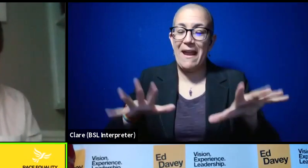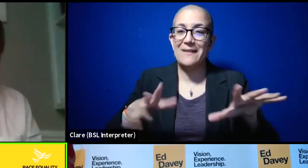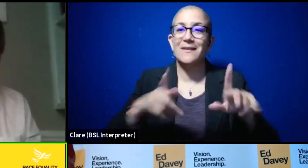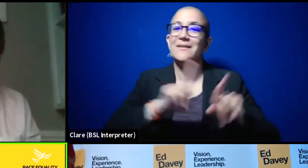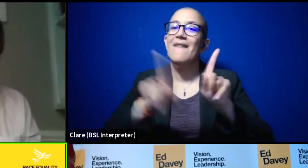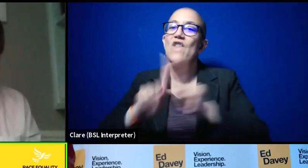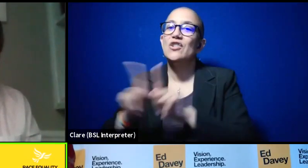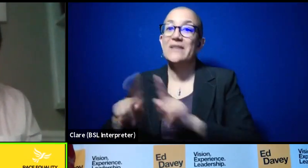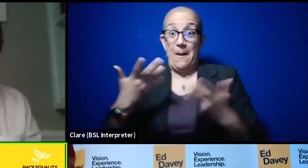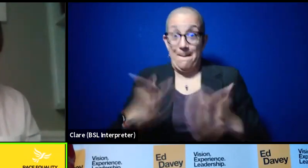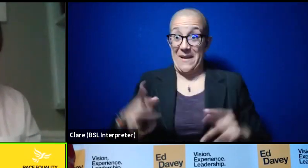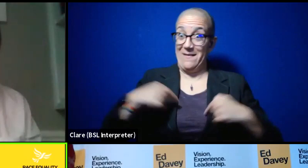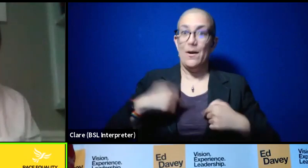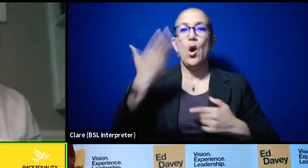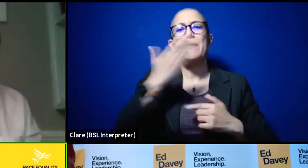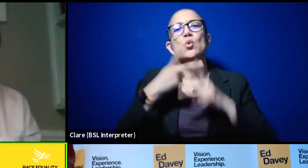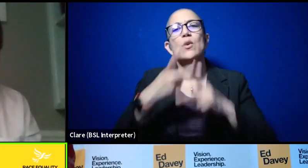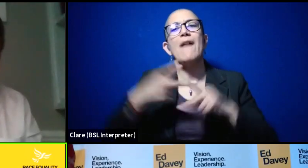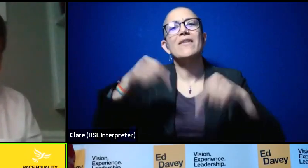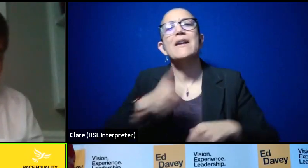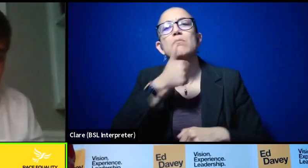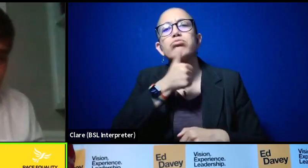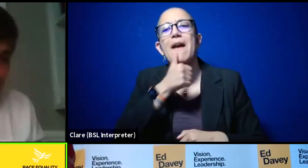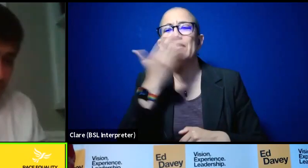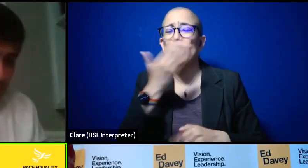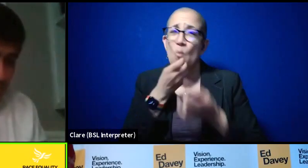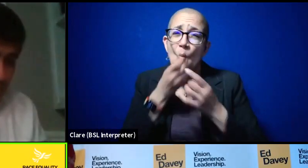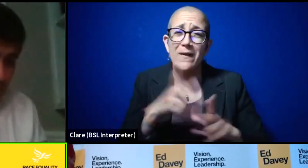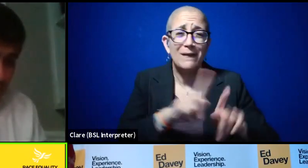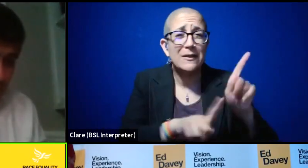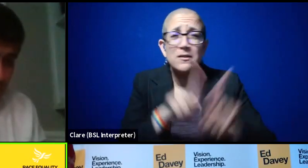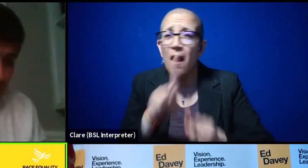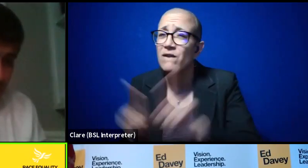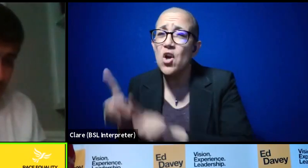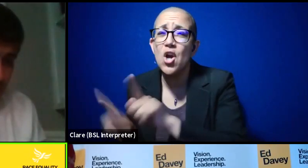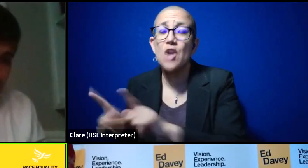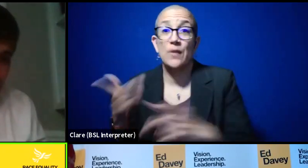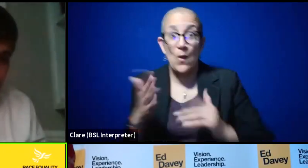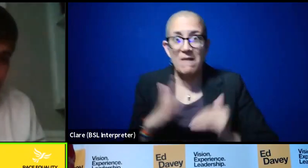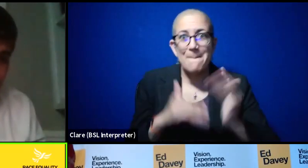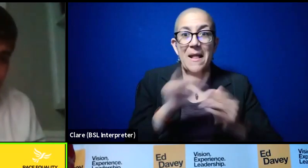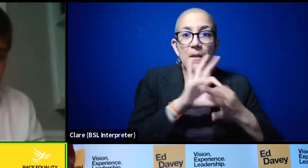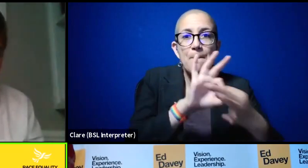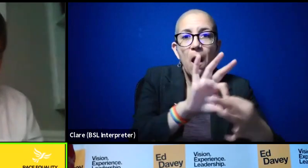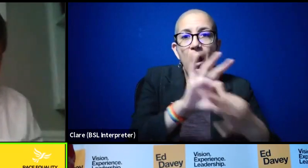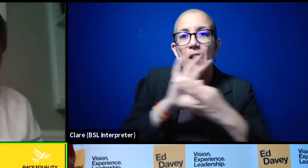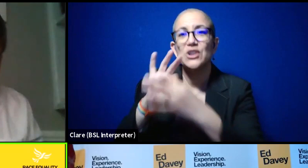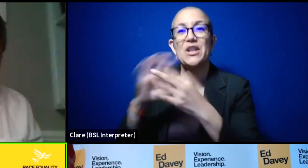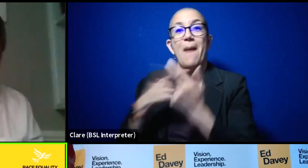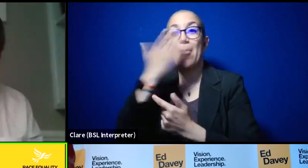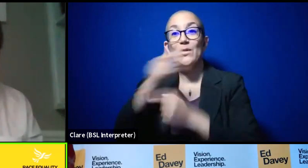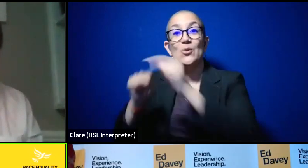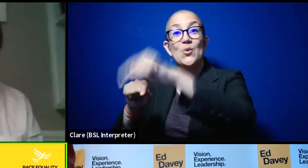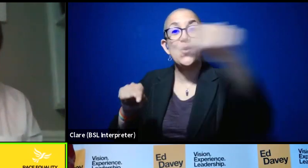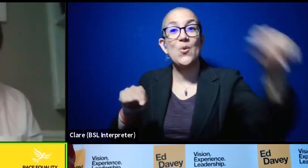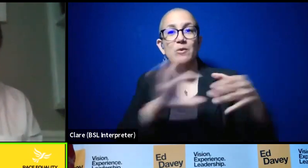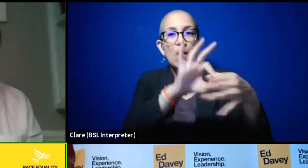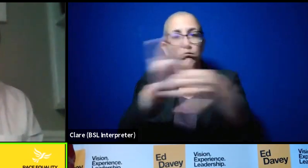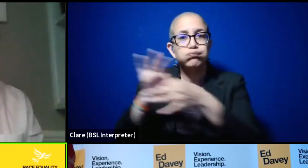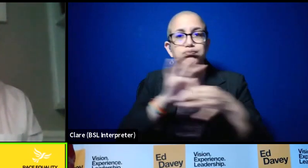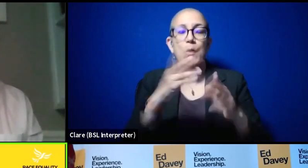I'm a school governor to a primary school that's wonderfully diverse. And we've built those partnerships with those other schools, and it's working really well.